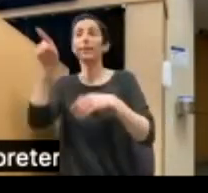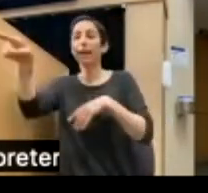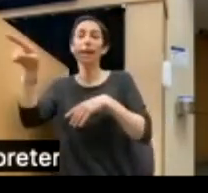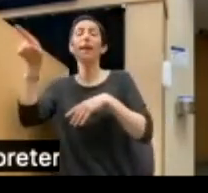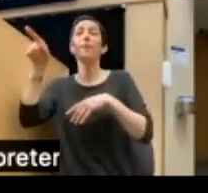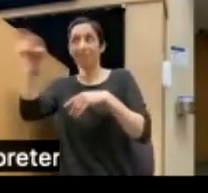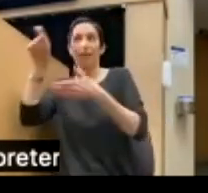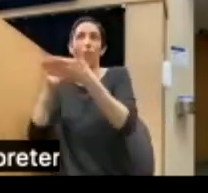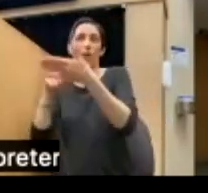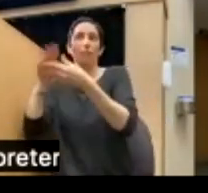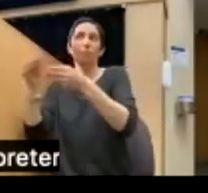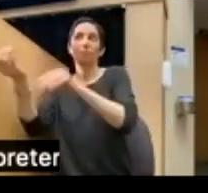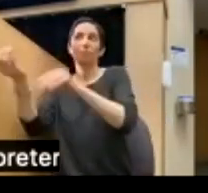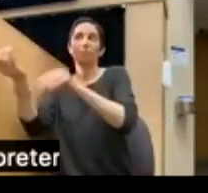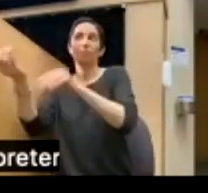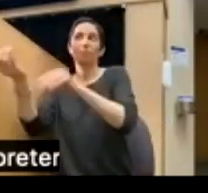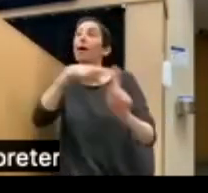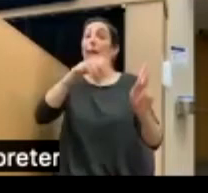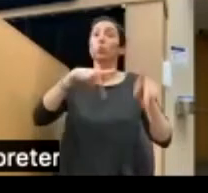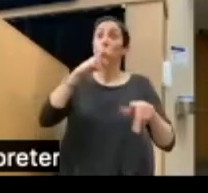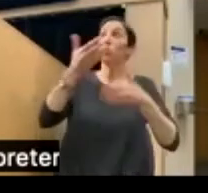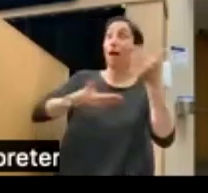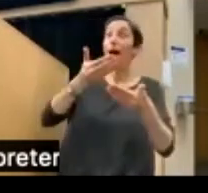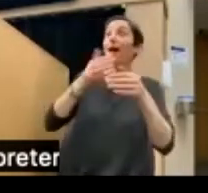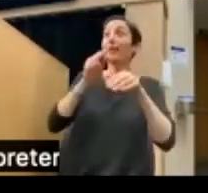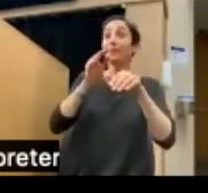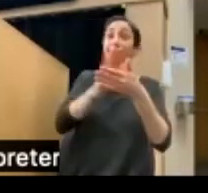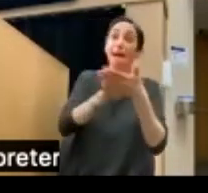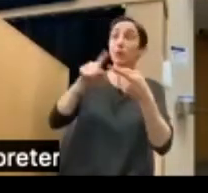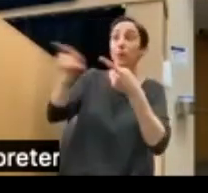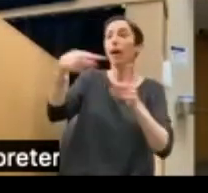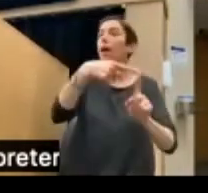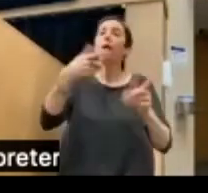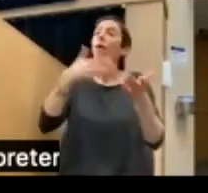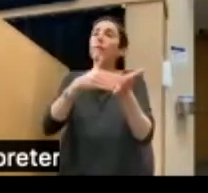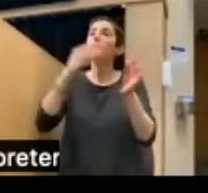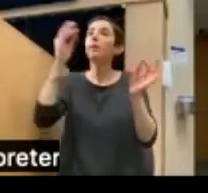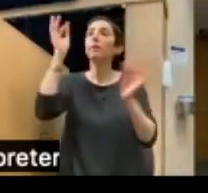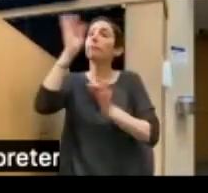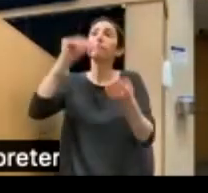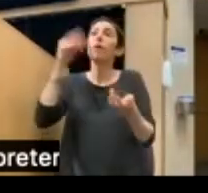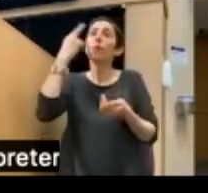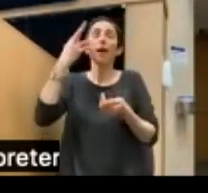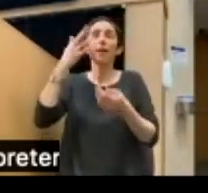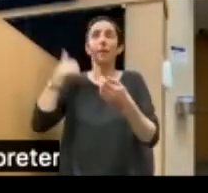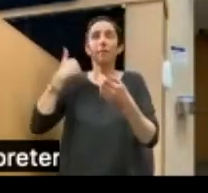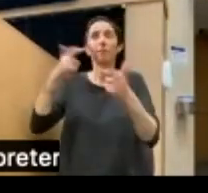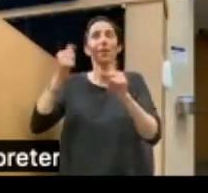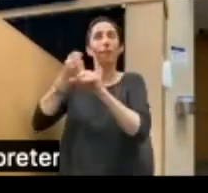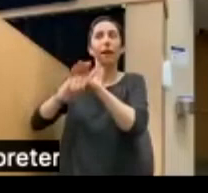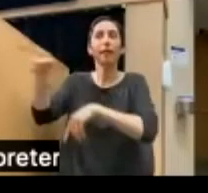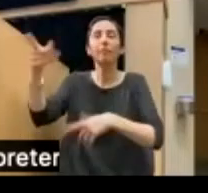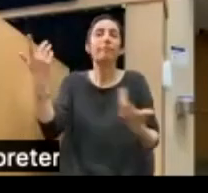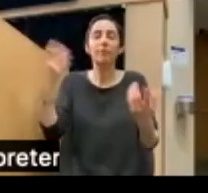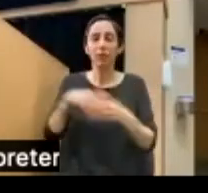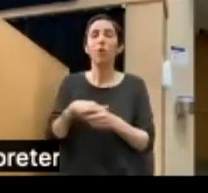that superpower you've got of kindness, continue to think about it and recognize that, yeah, it's something that we can